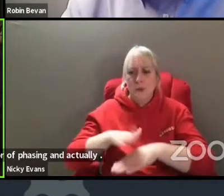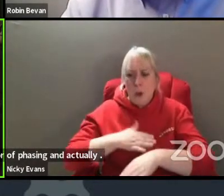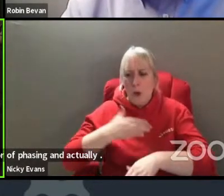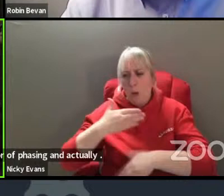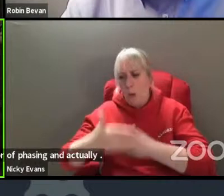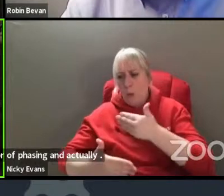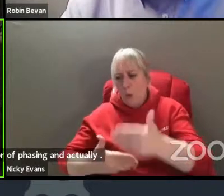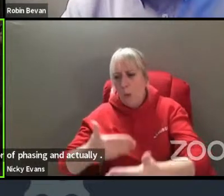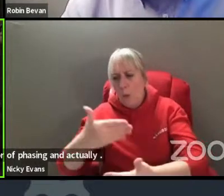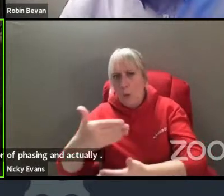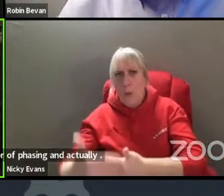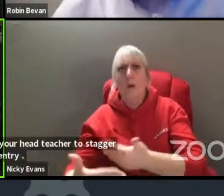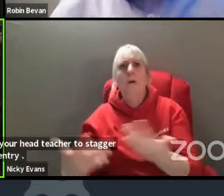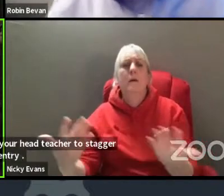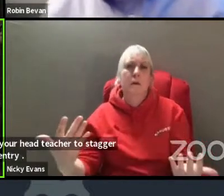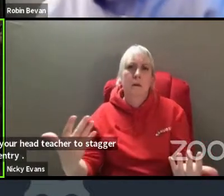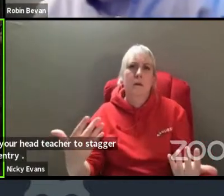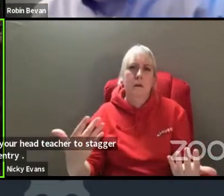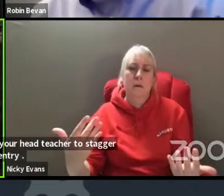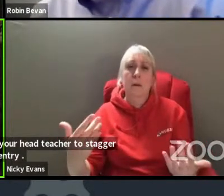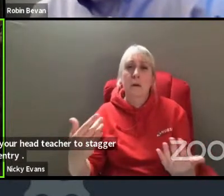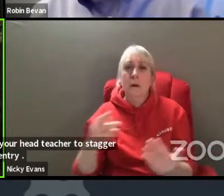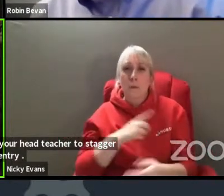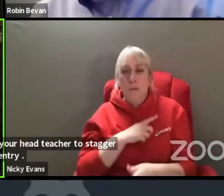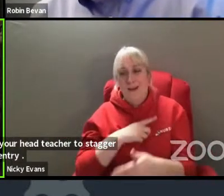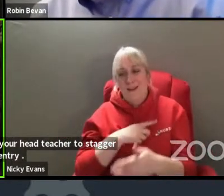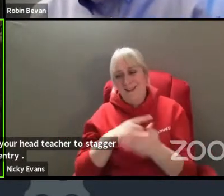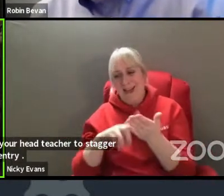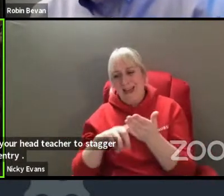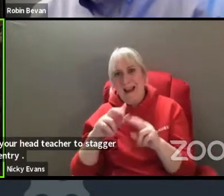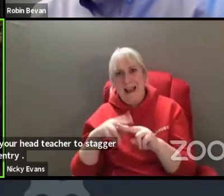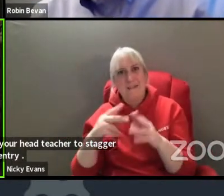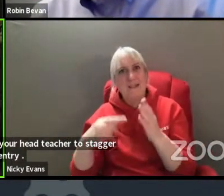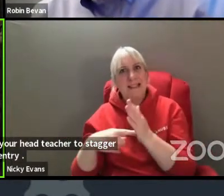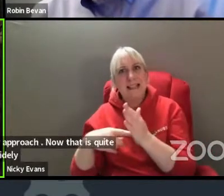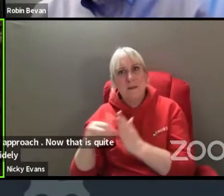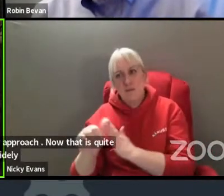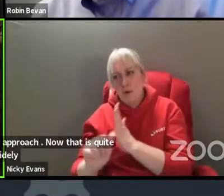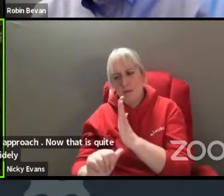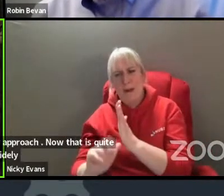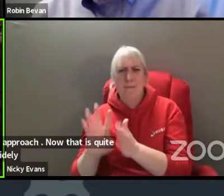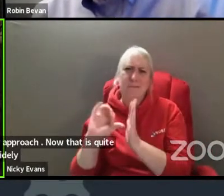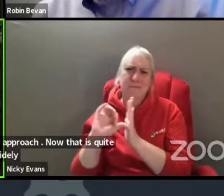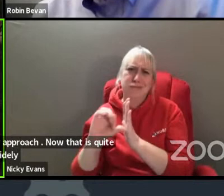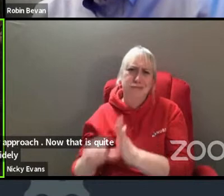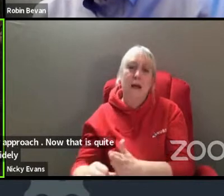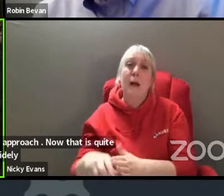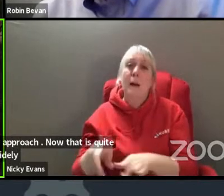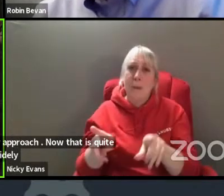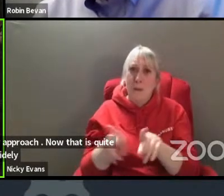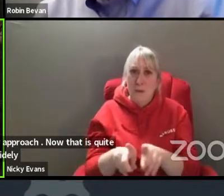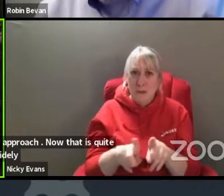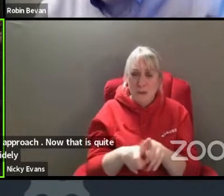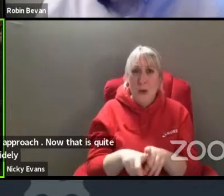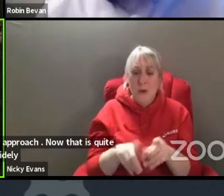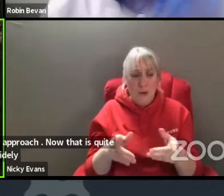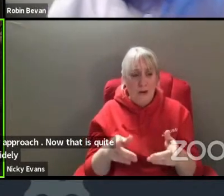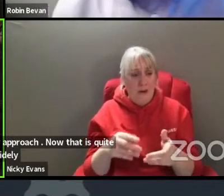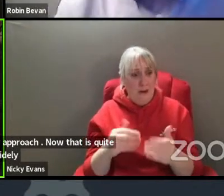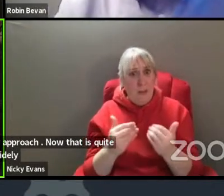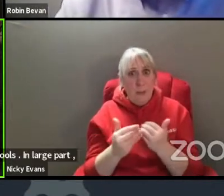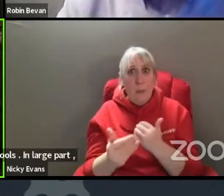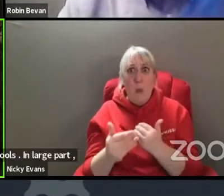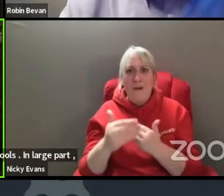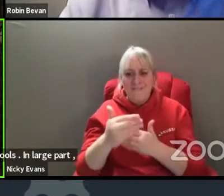LFT programme that they have to do, but there are good reasons other than the testing programme. The more phasing there is,